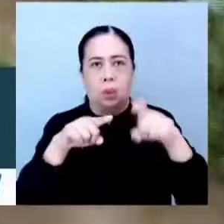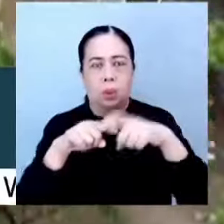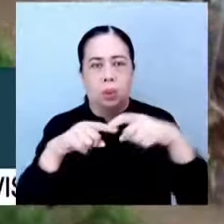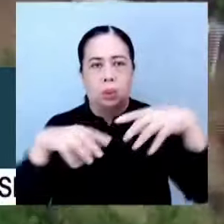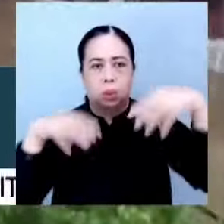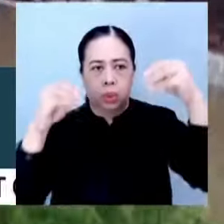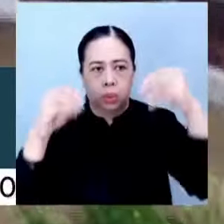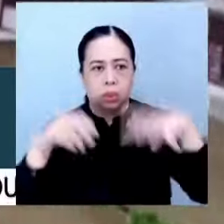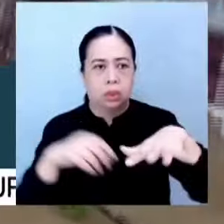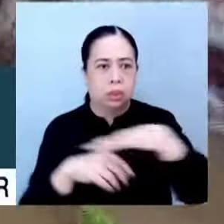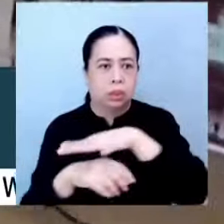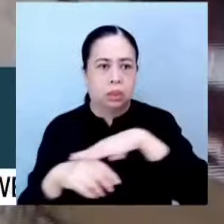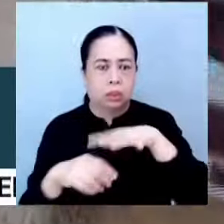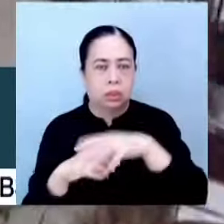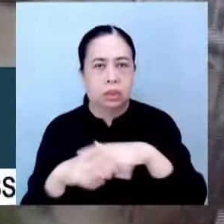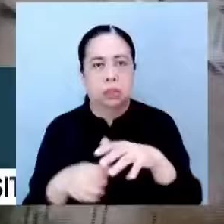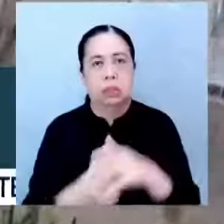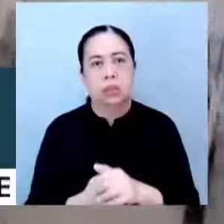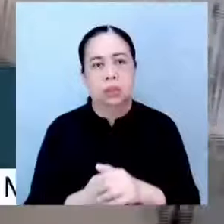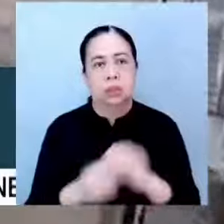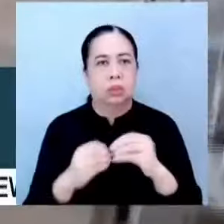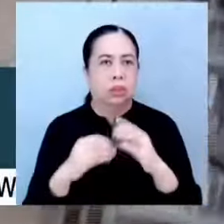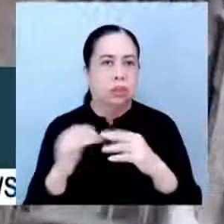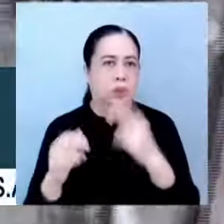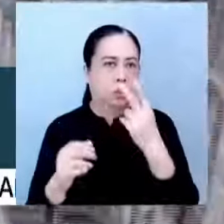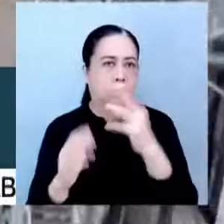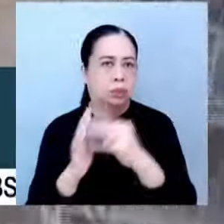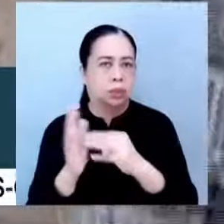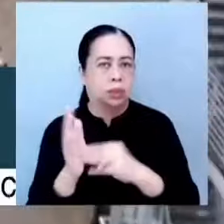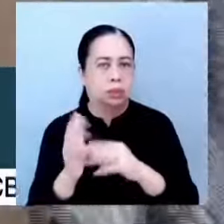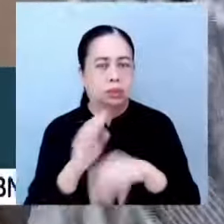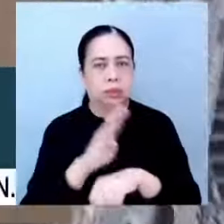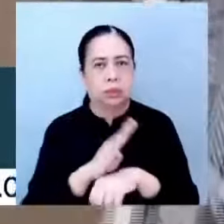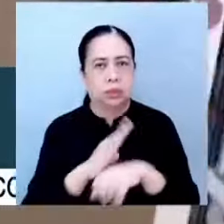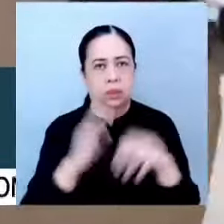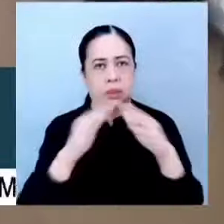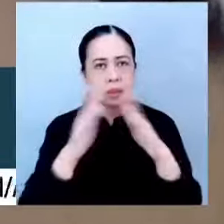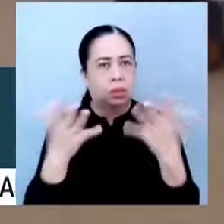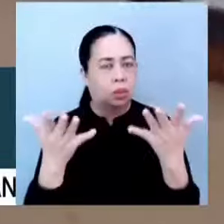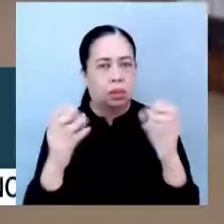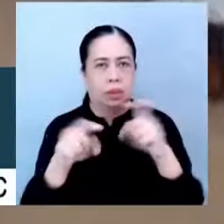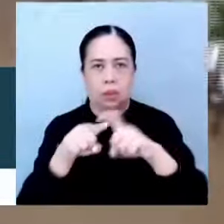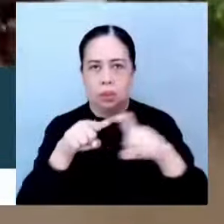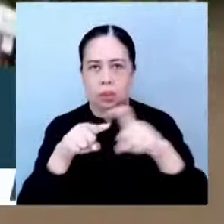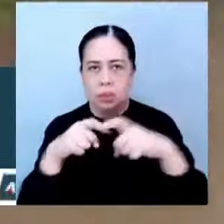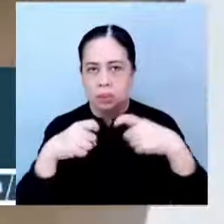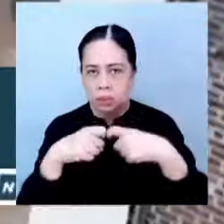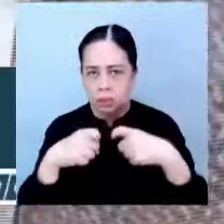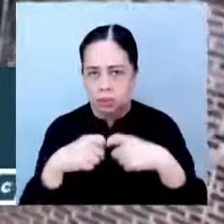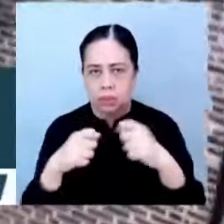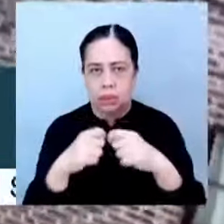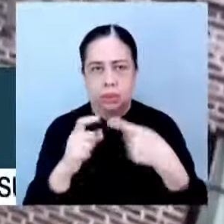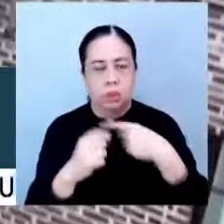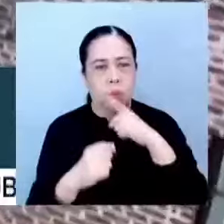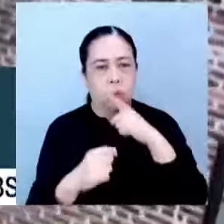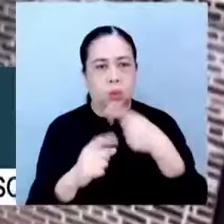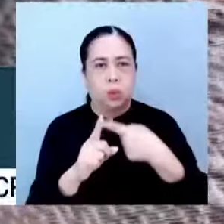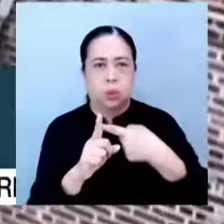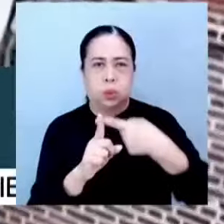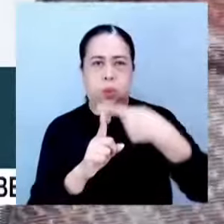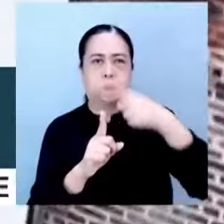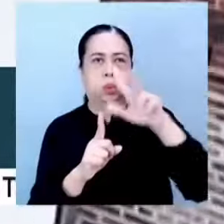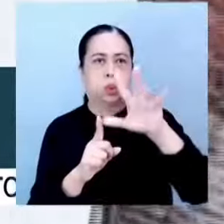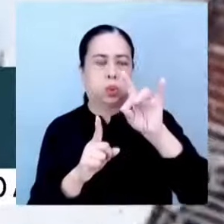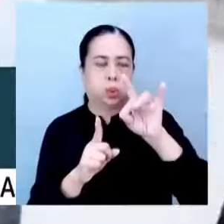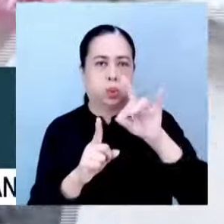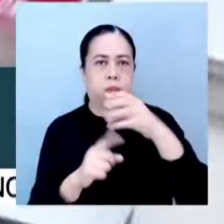large portion of the region. More than 2 million homes and businesses are still without electricity as temperatures reach above 38 degrees